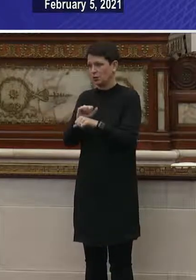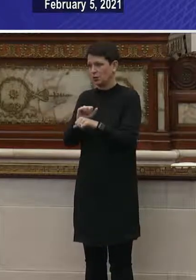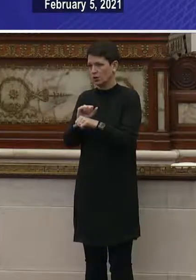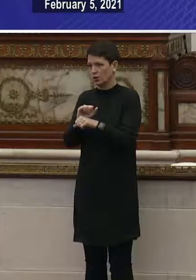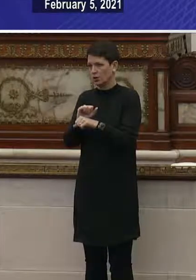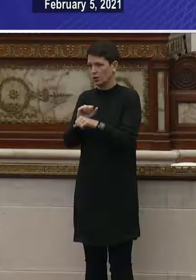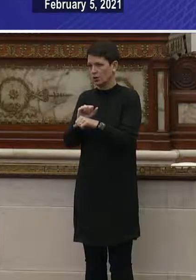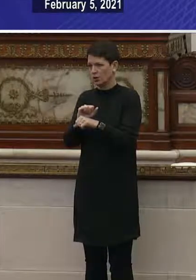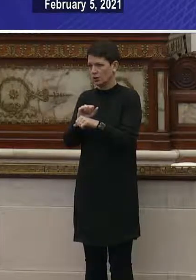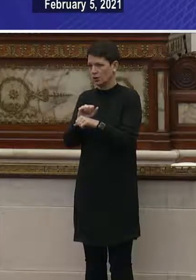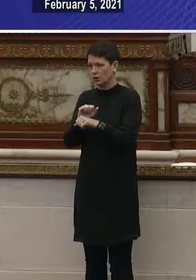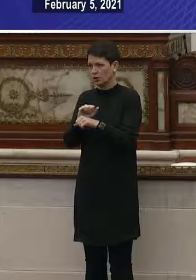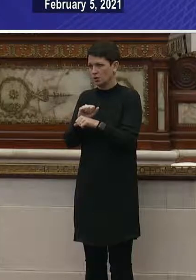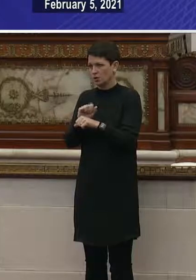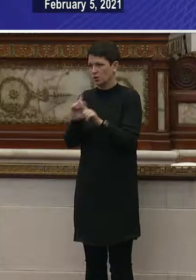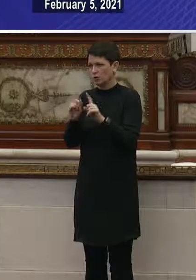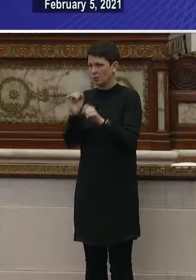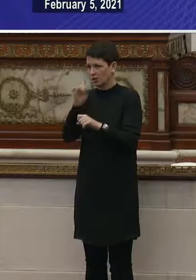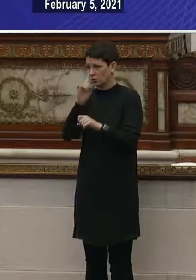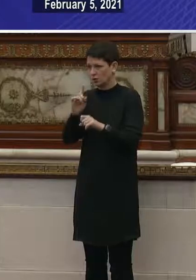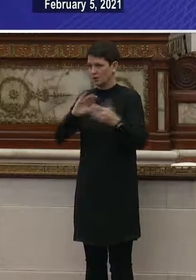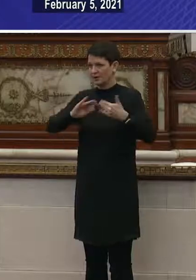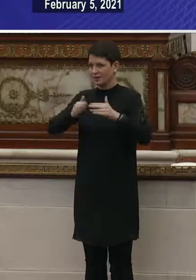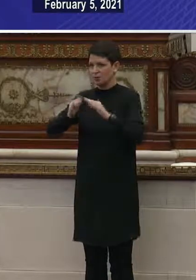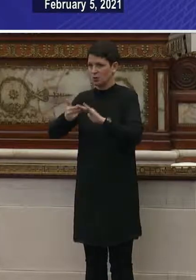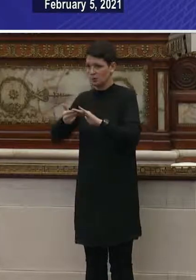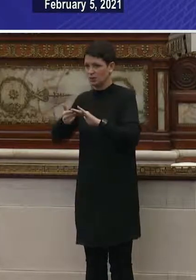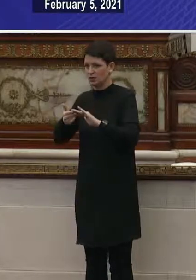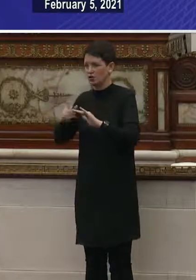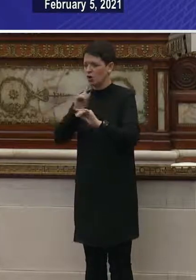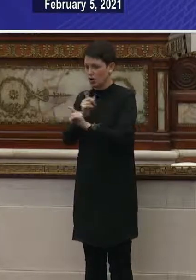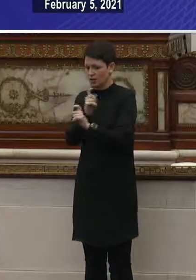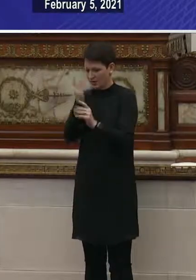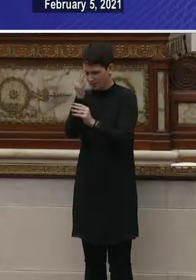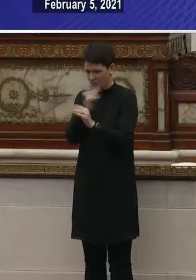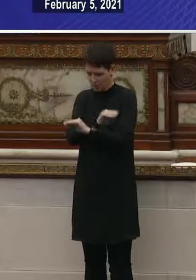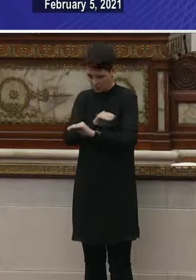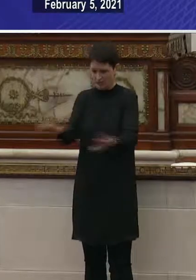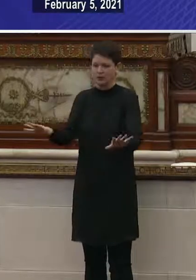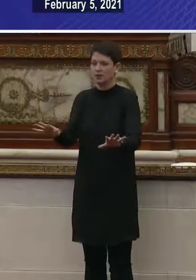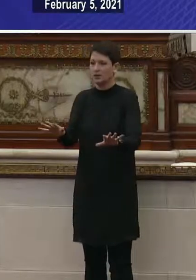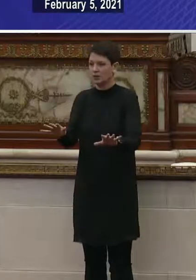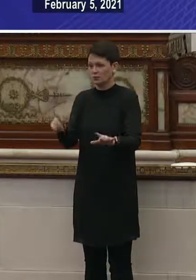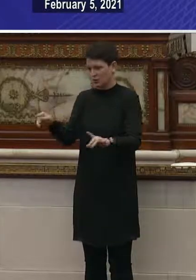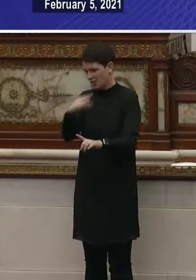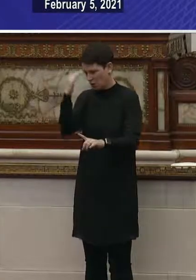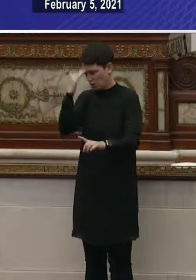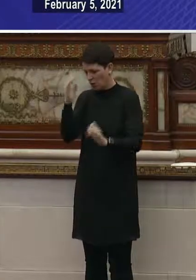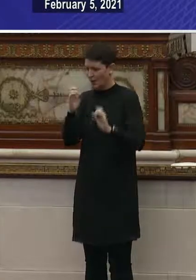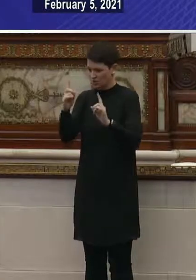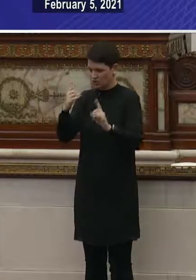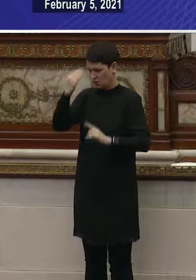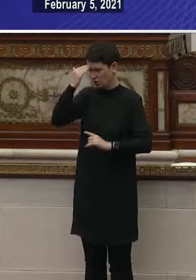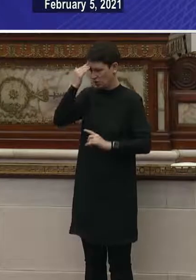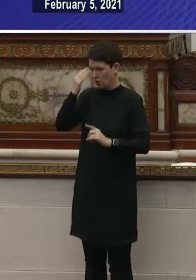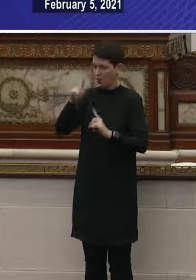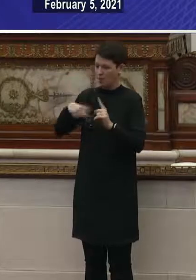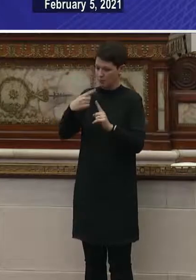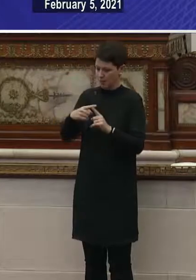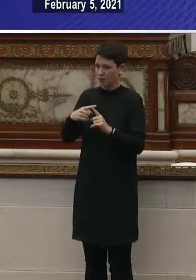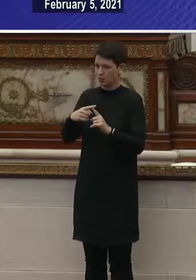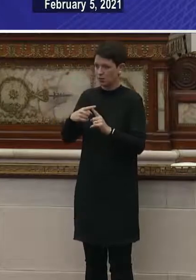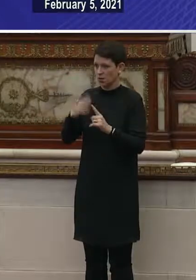ensure that our communities are getting the information that they need in terms of being educated